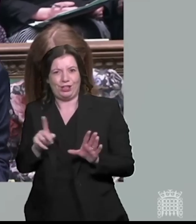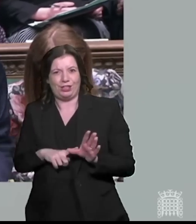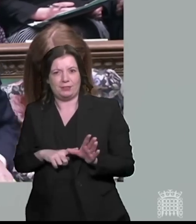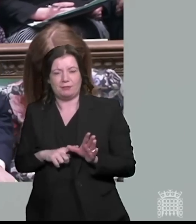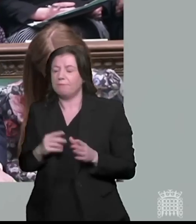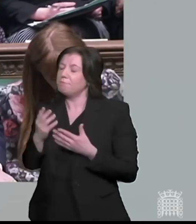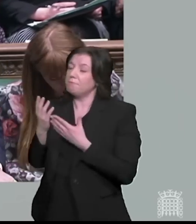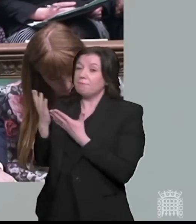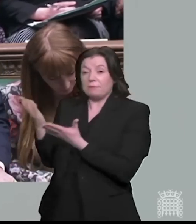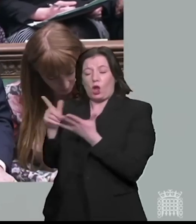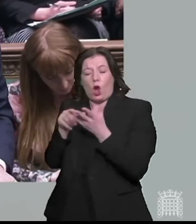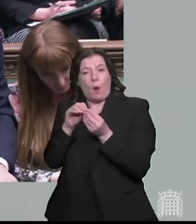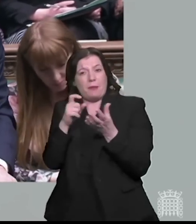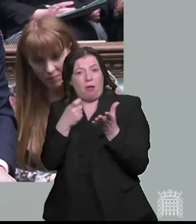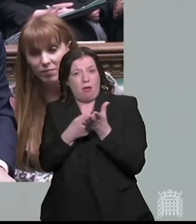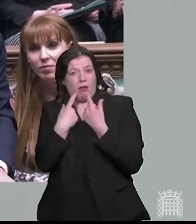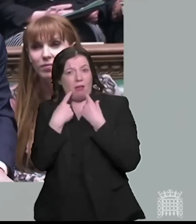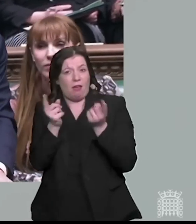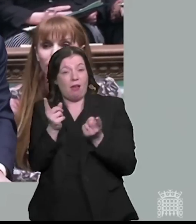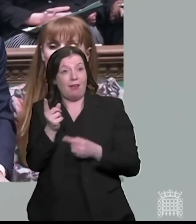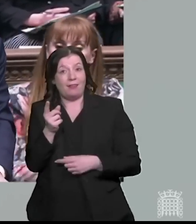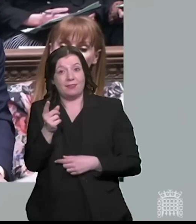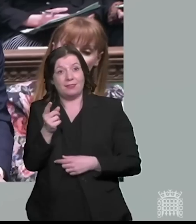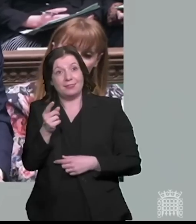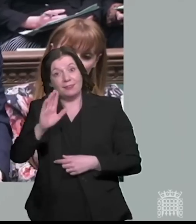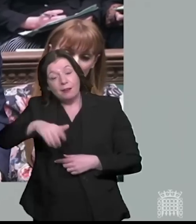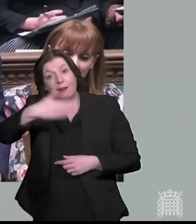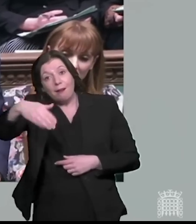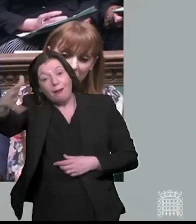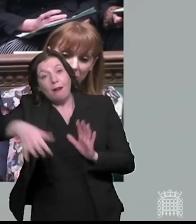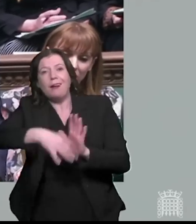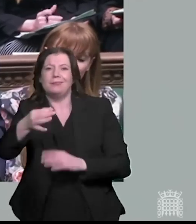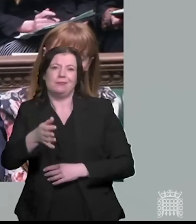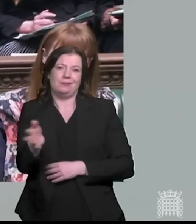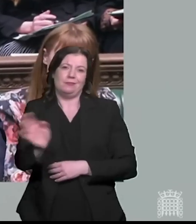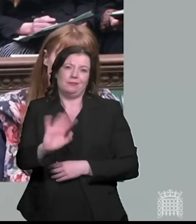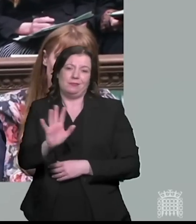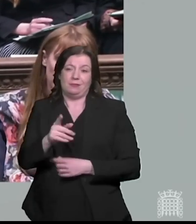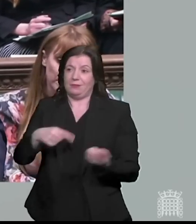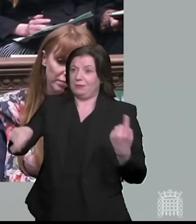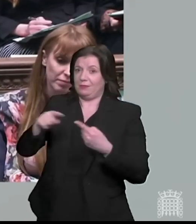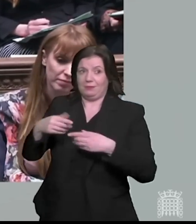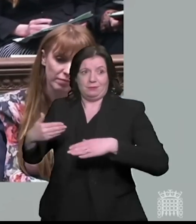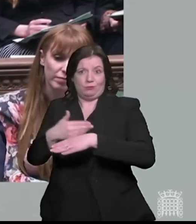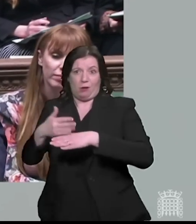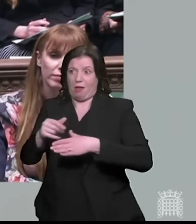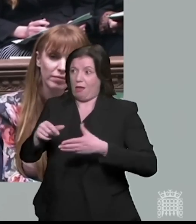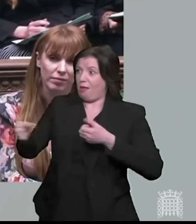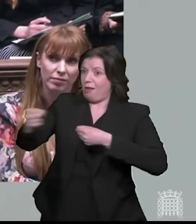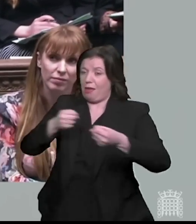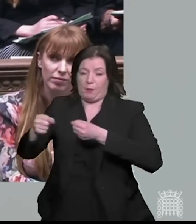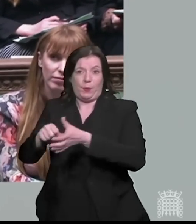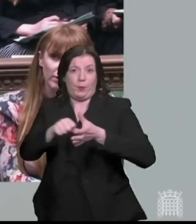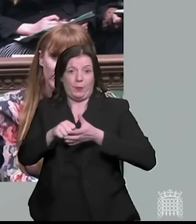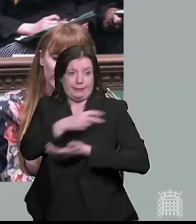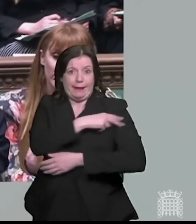Madam Speaker, our OBR makes clear today things don't look any better in the long run. No. A broken labour market holding back our prospects.